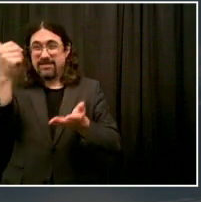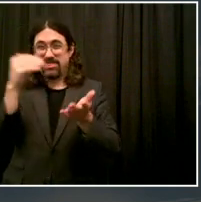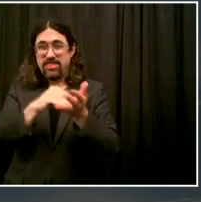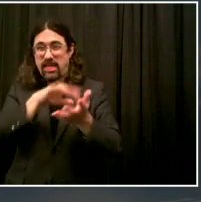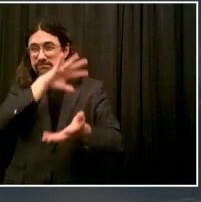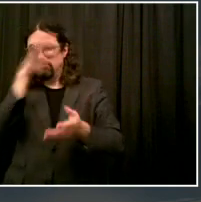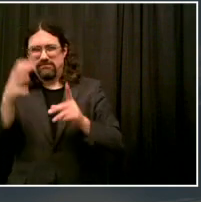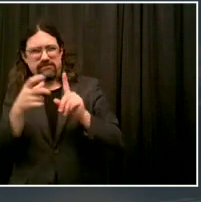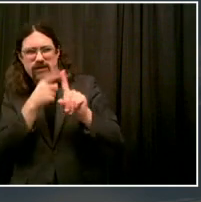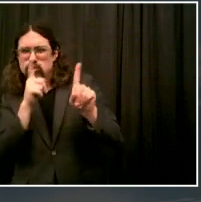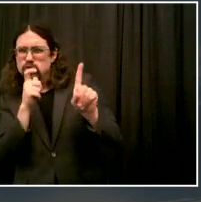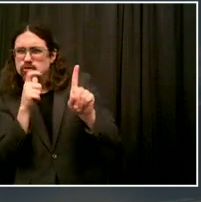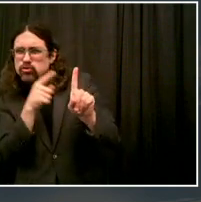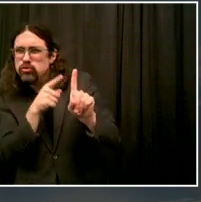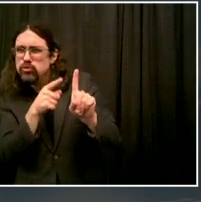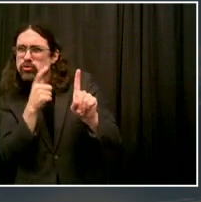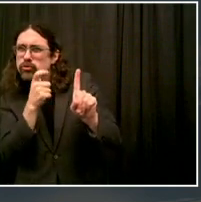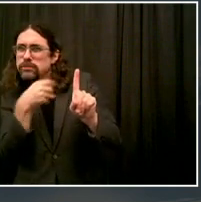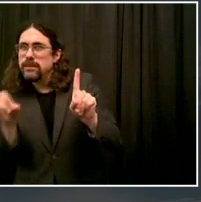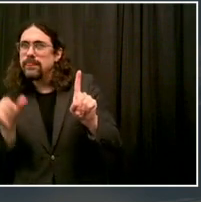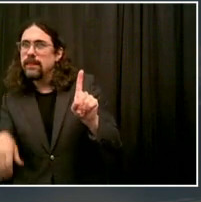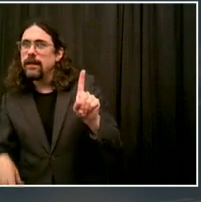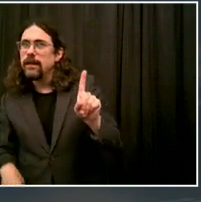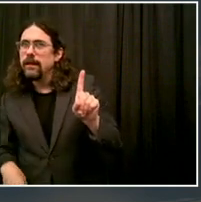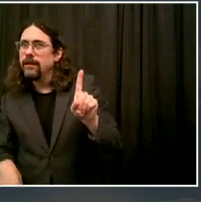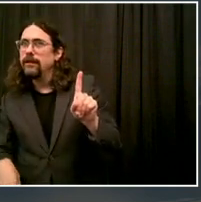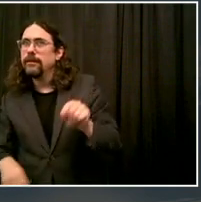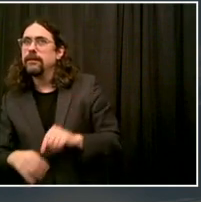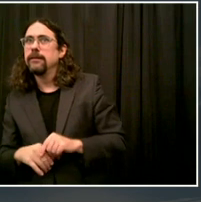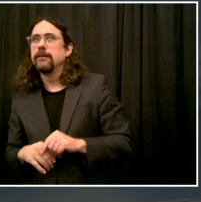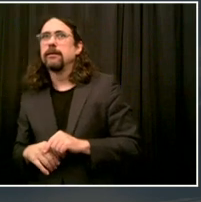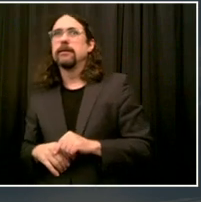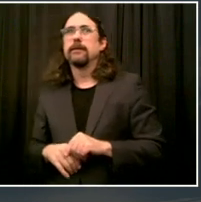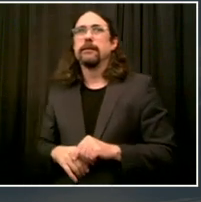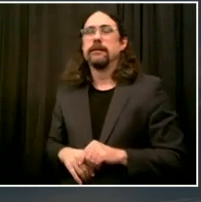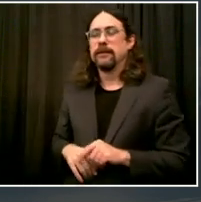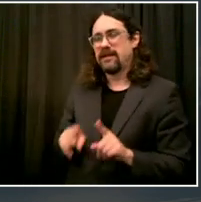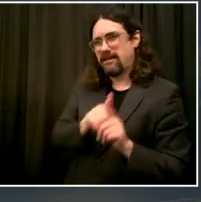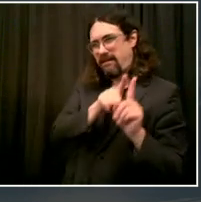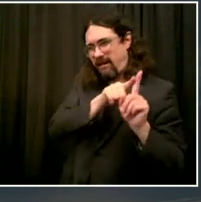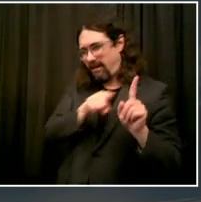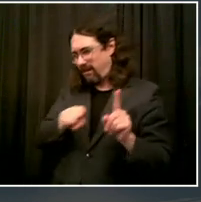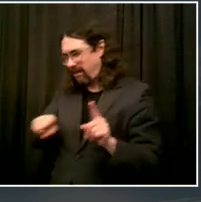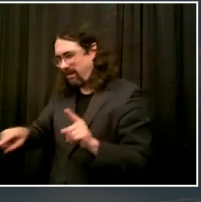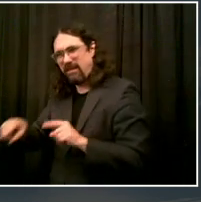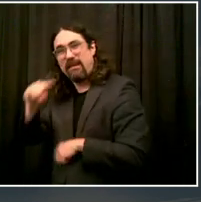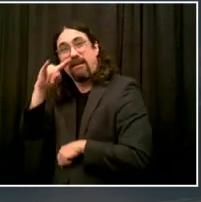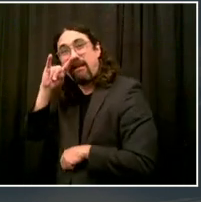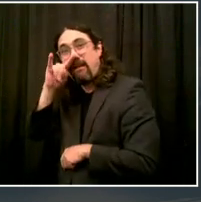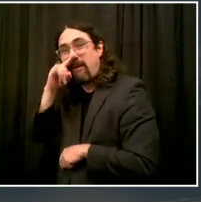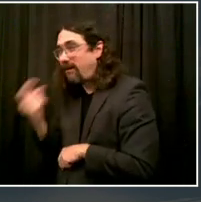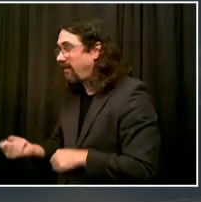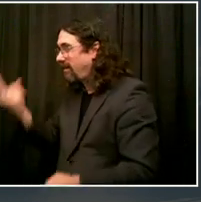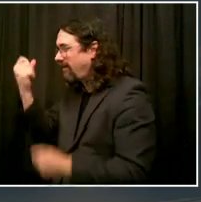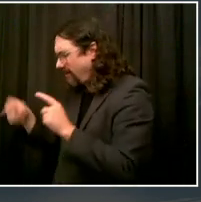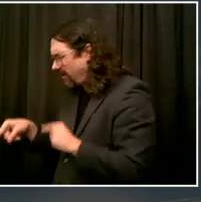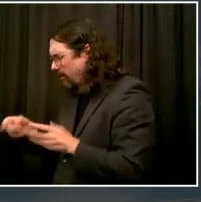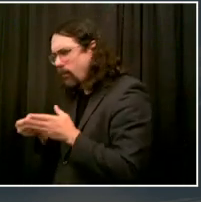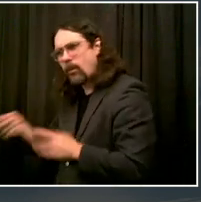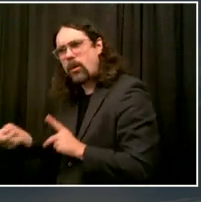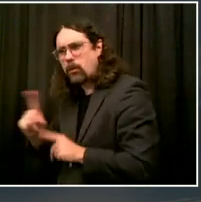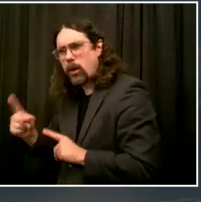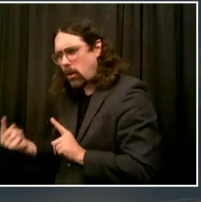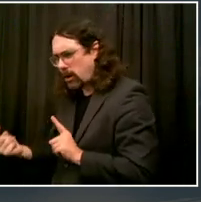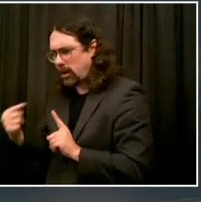networks. Shutting down the network is one of the best ways that we can stop the flow of contraband into the city. So that means the